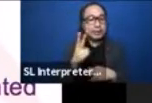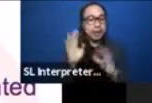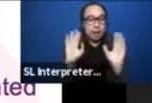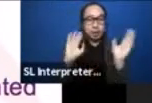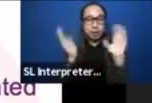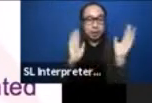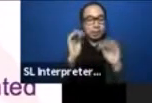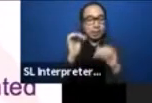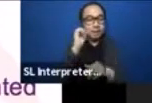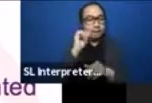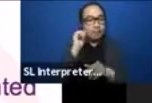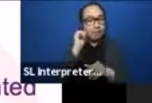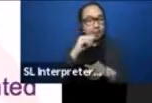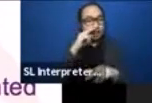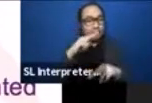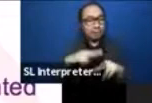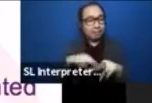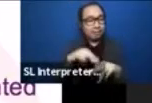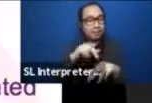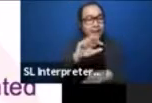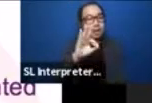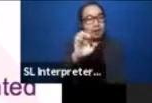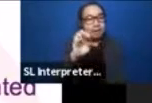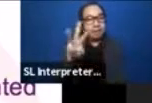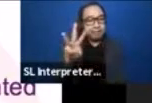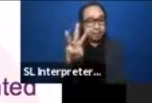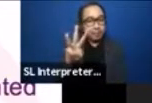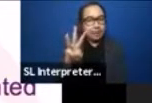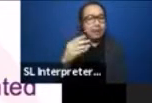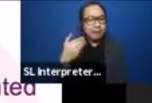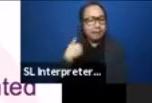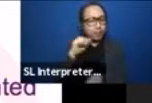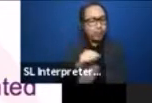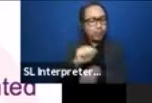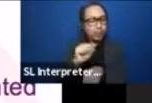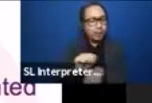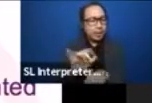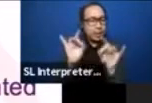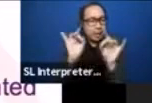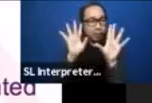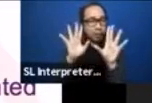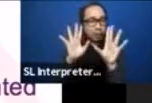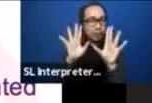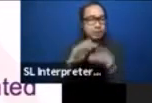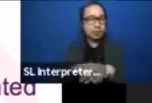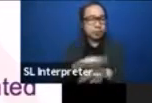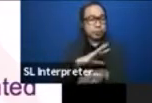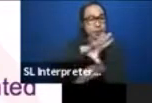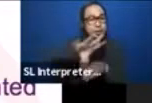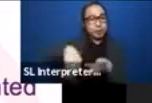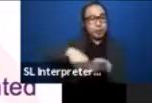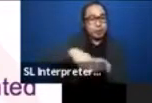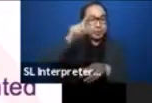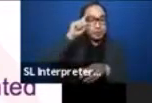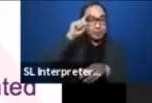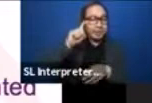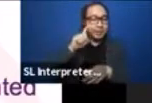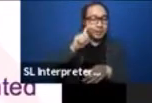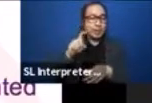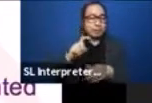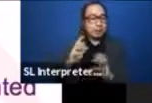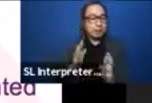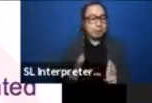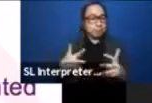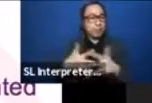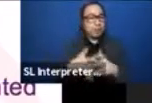workers confronted various health and occupational hazards, including poor sexual reproductive health and exposure to HIV, sexual